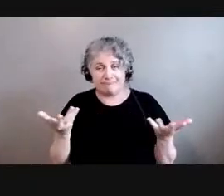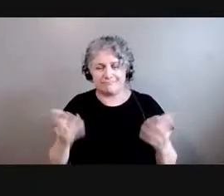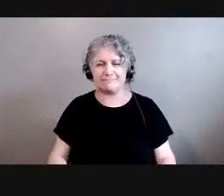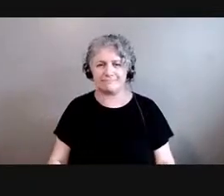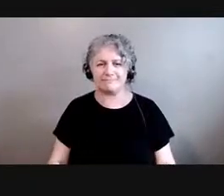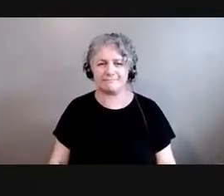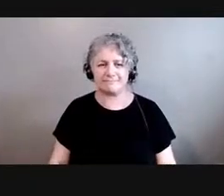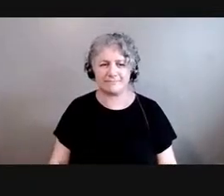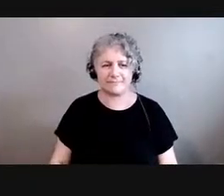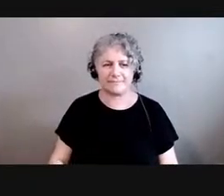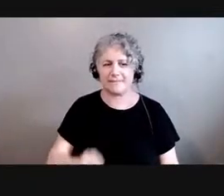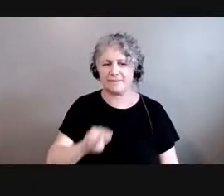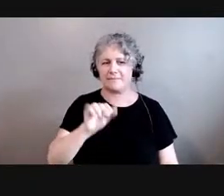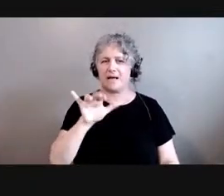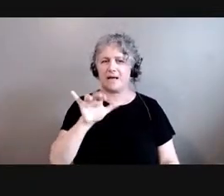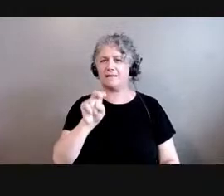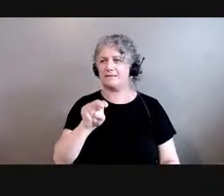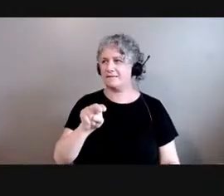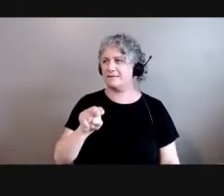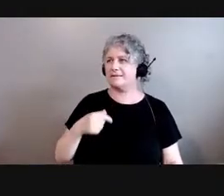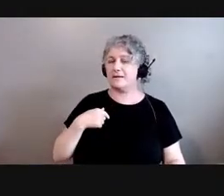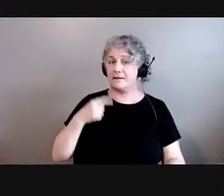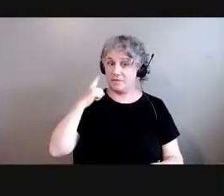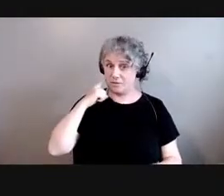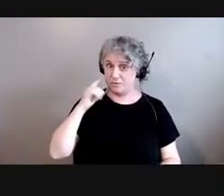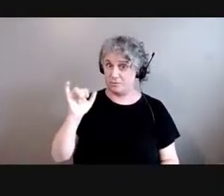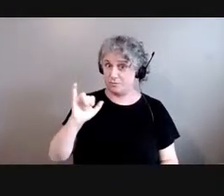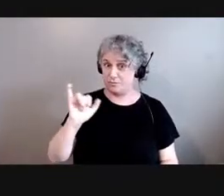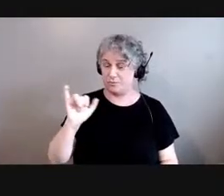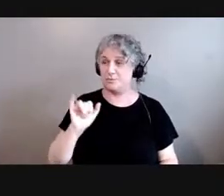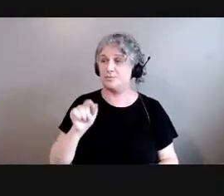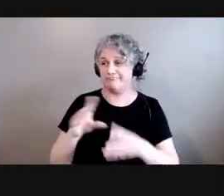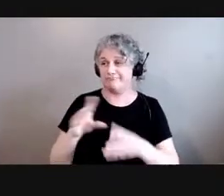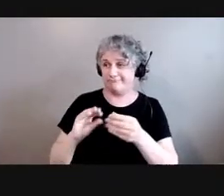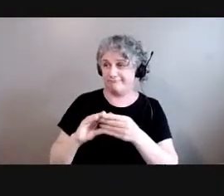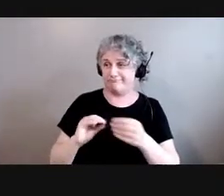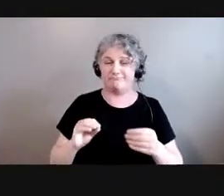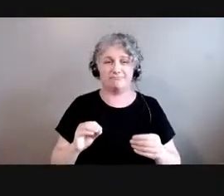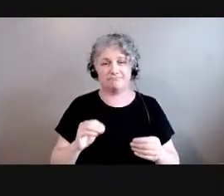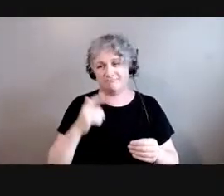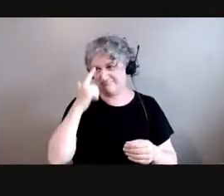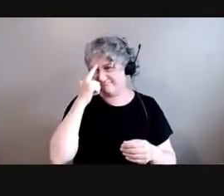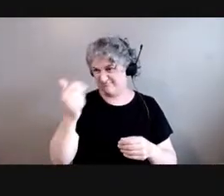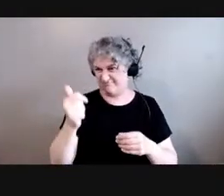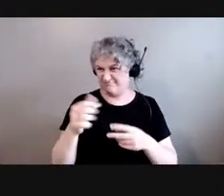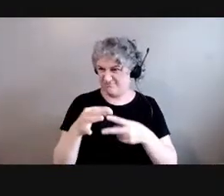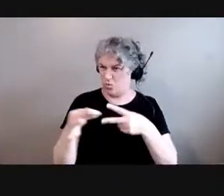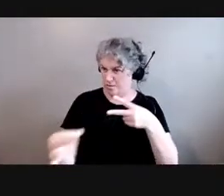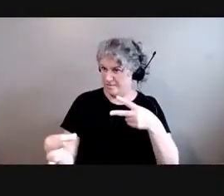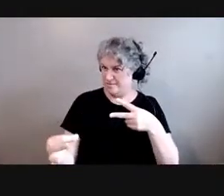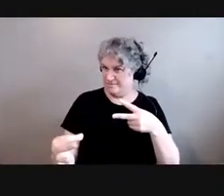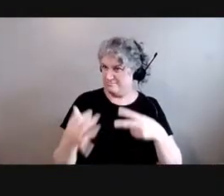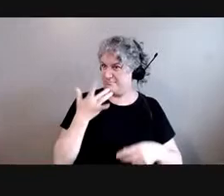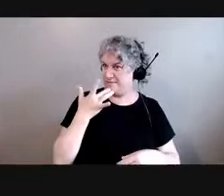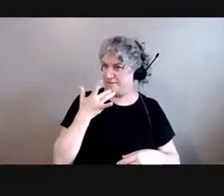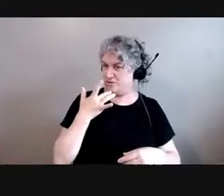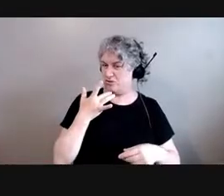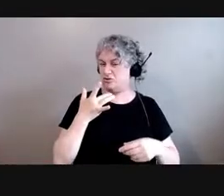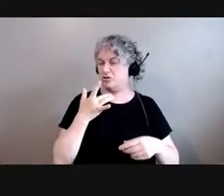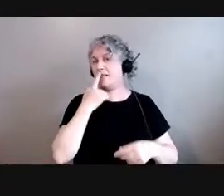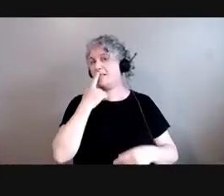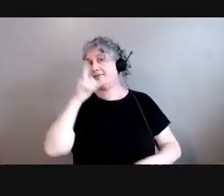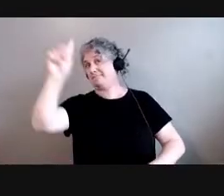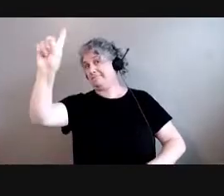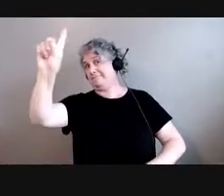So what I'm also hearing that you're kind of outlining is the freedom of choice, so that accessibility